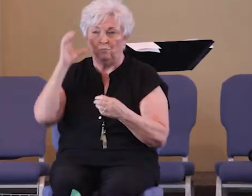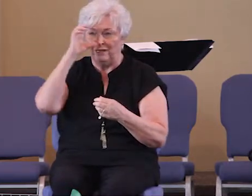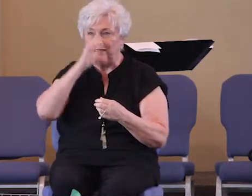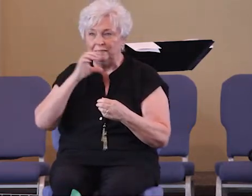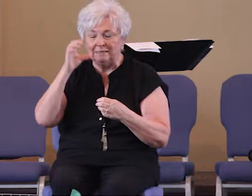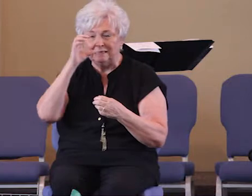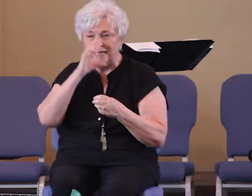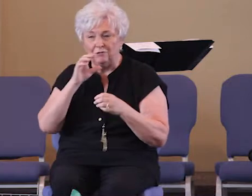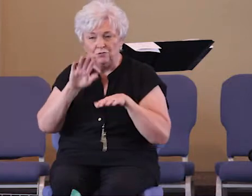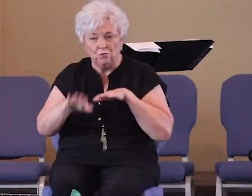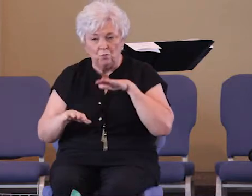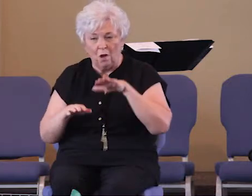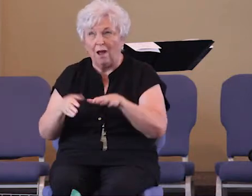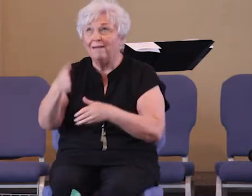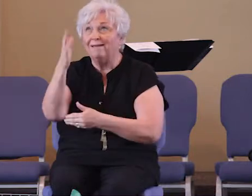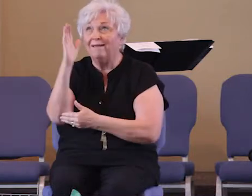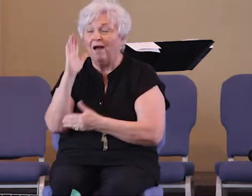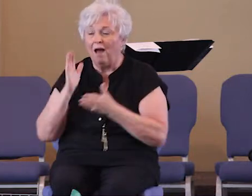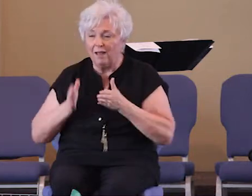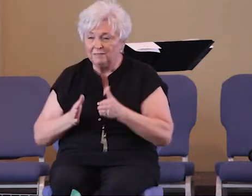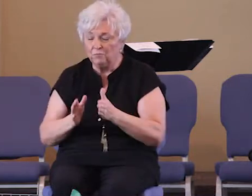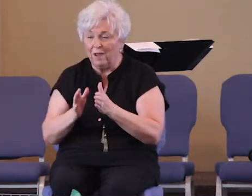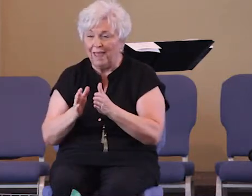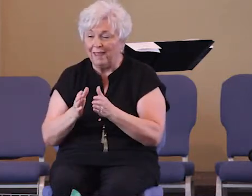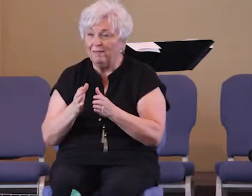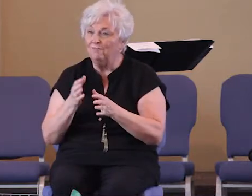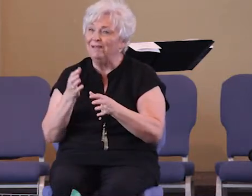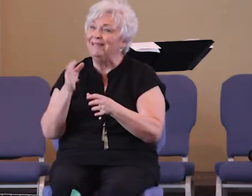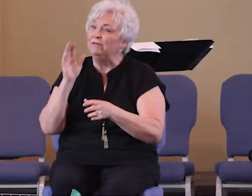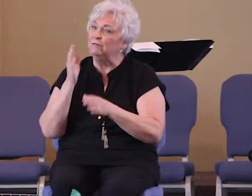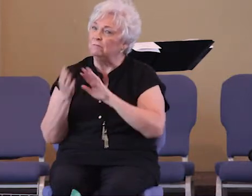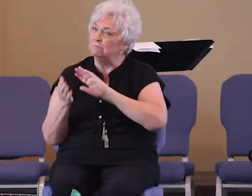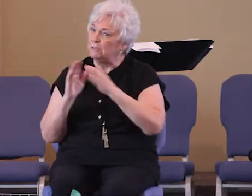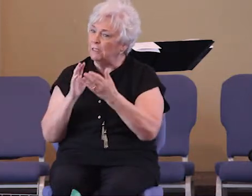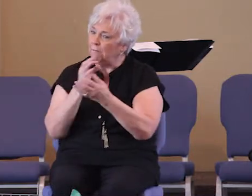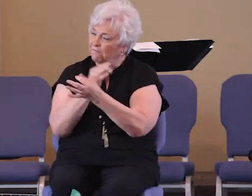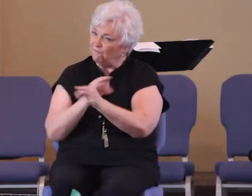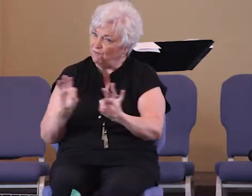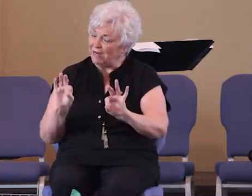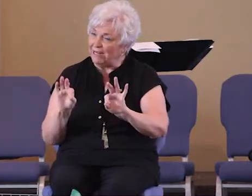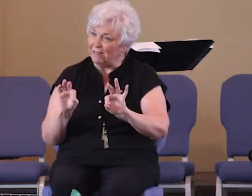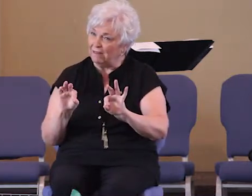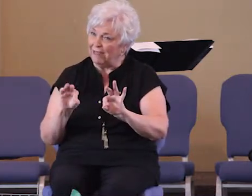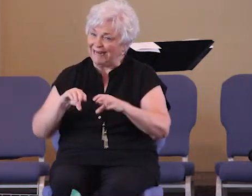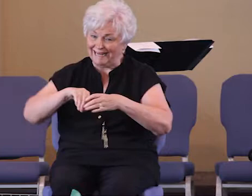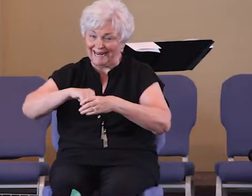Be free. Untangle what binds you. What are you trapped in?